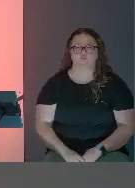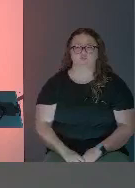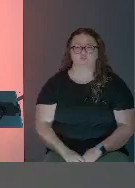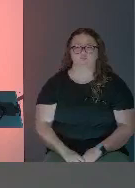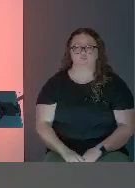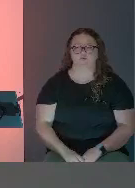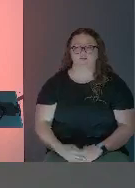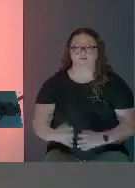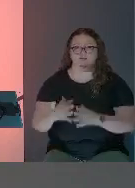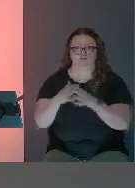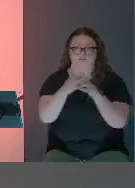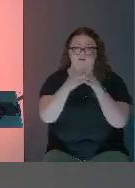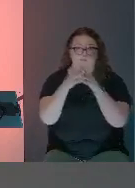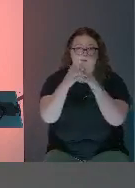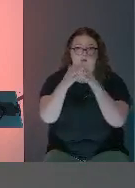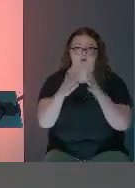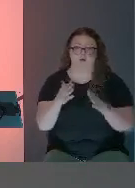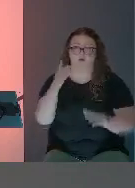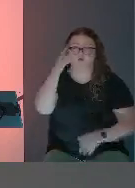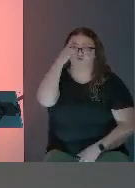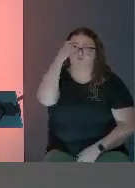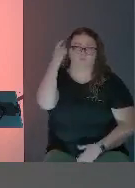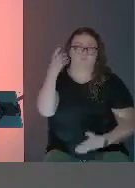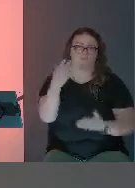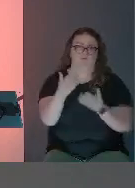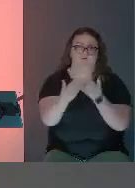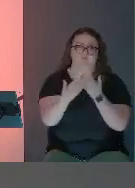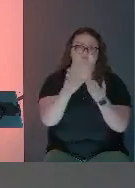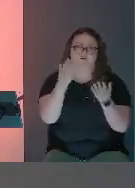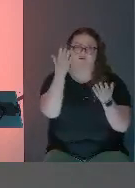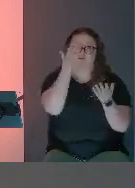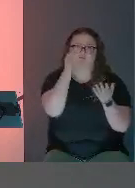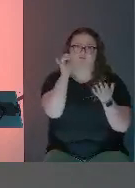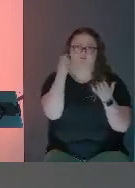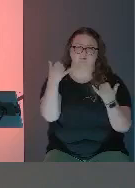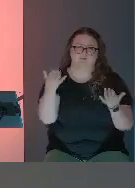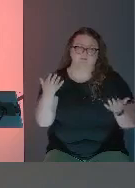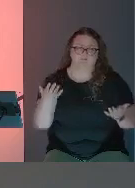The American dream, whatever that is today.